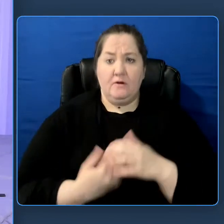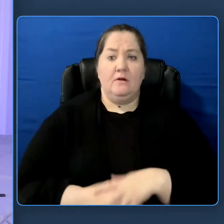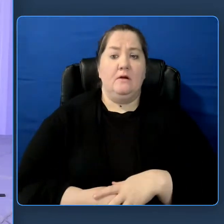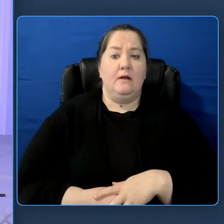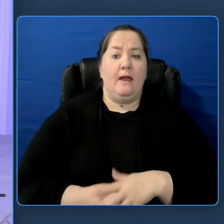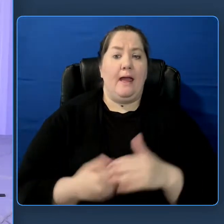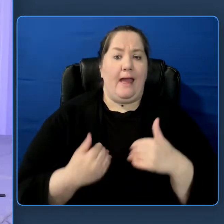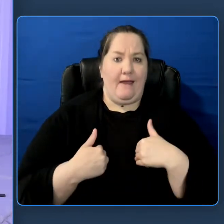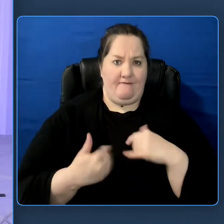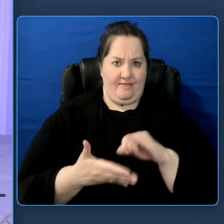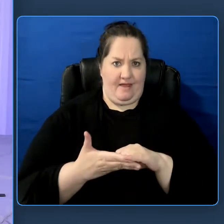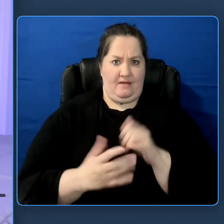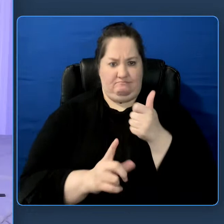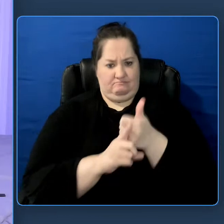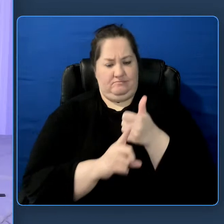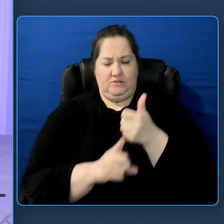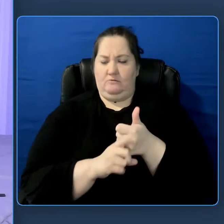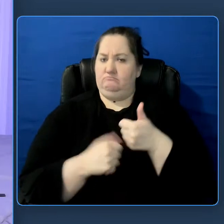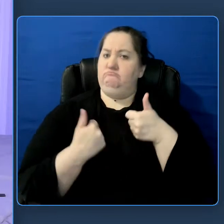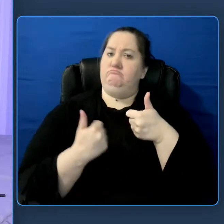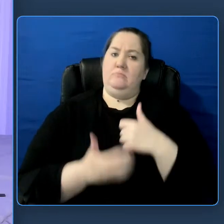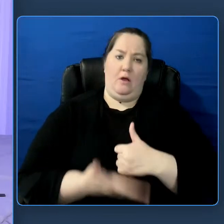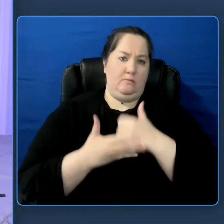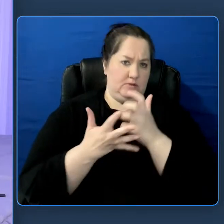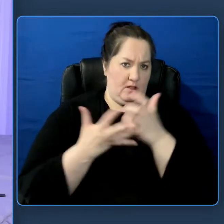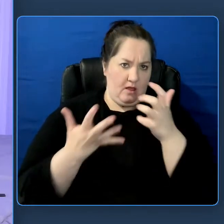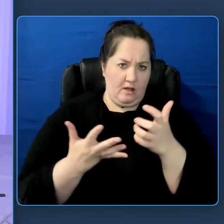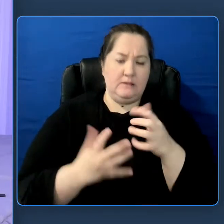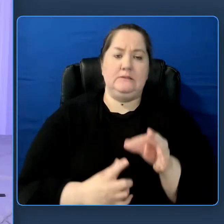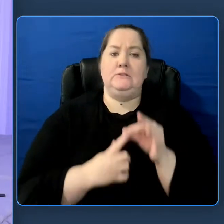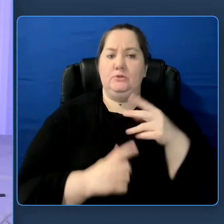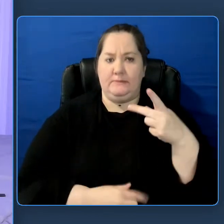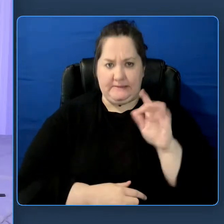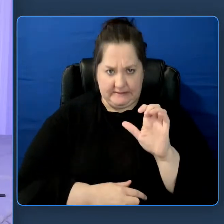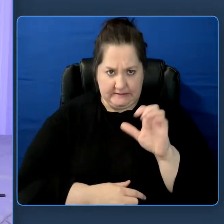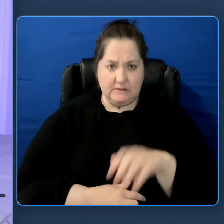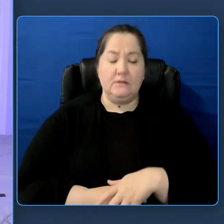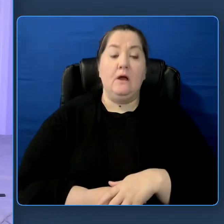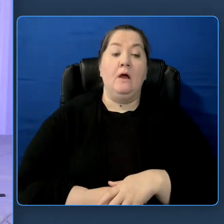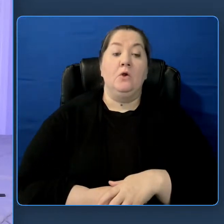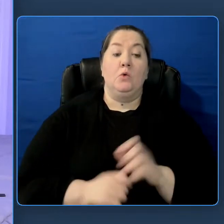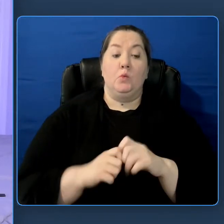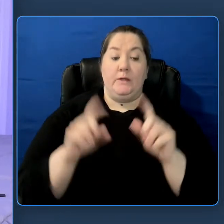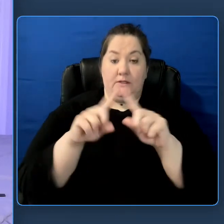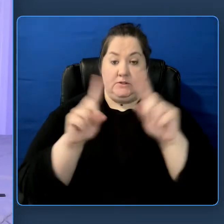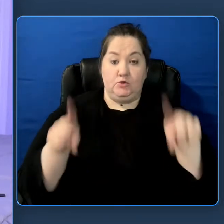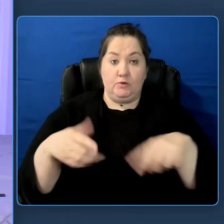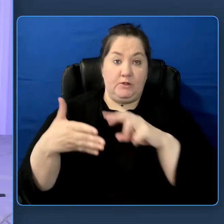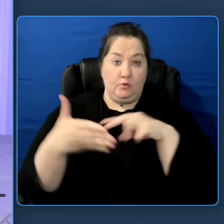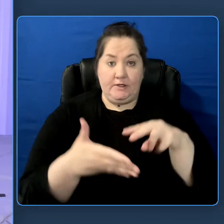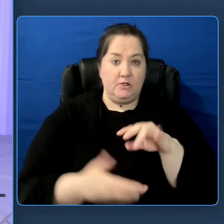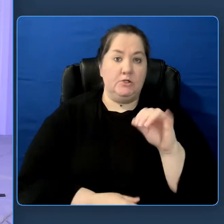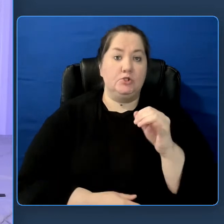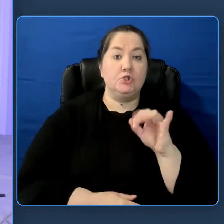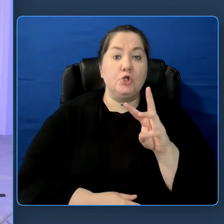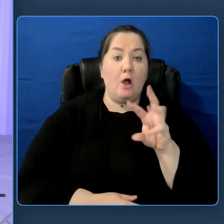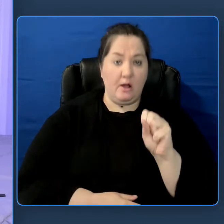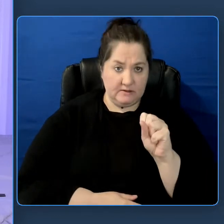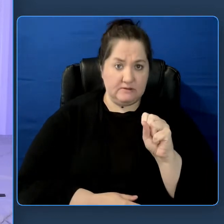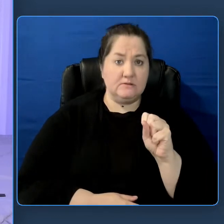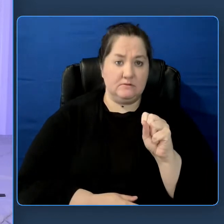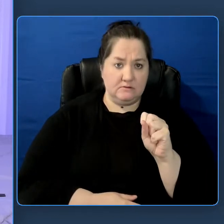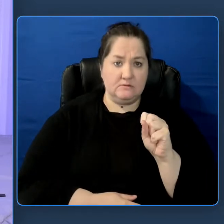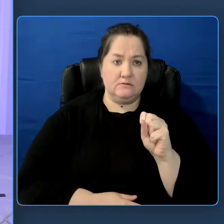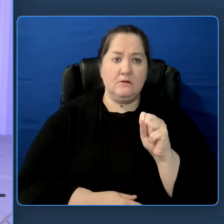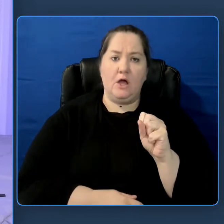having that in its own is a huge help, especially on the PC side. And then, of course, for screen readers, JAWS screen reader is what I use